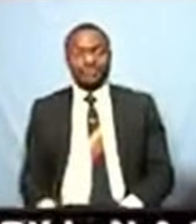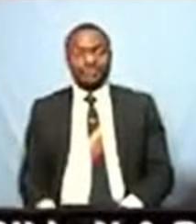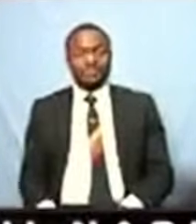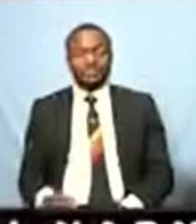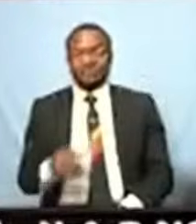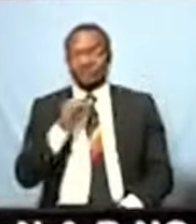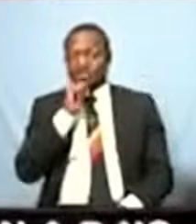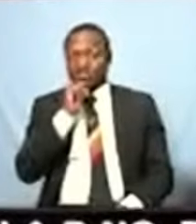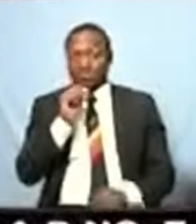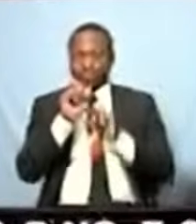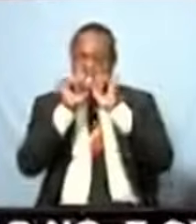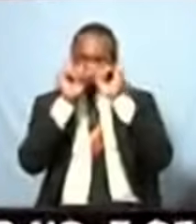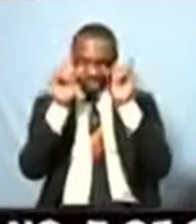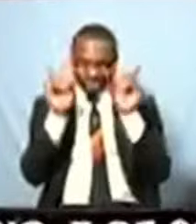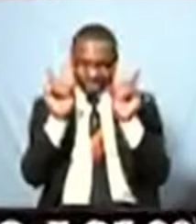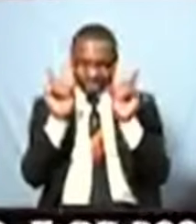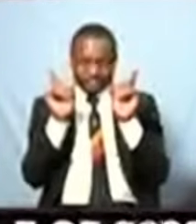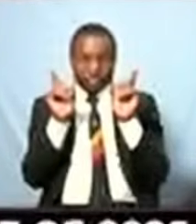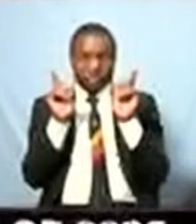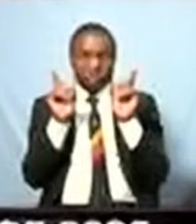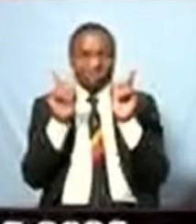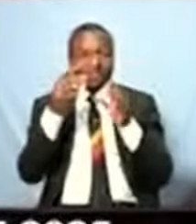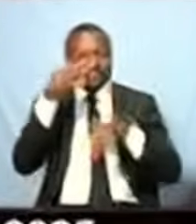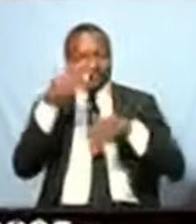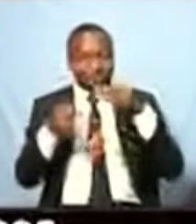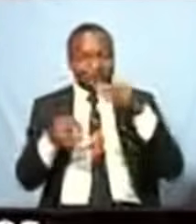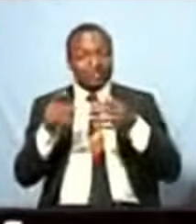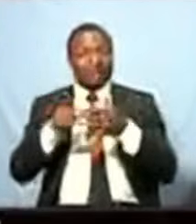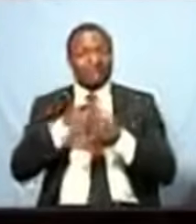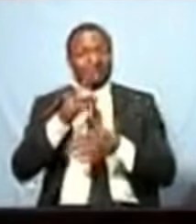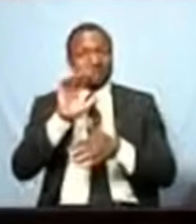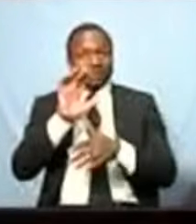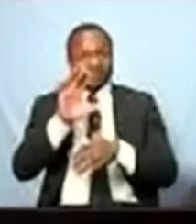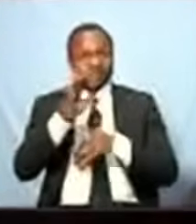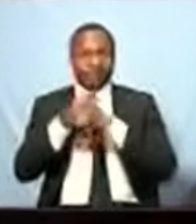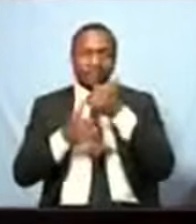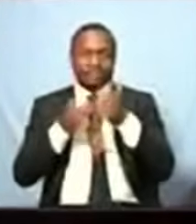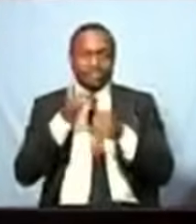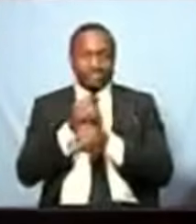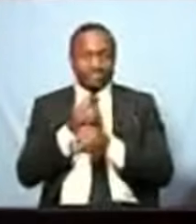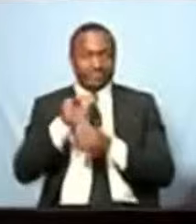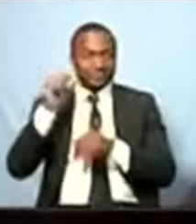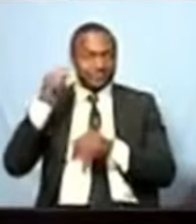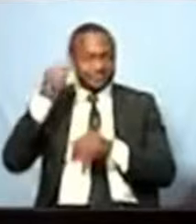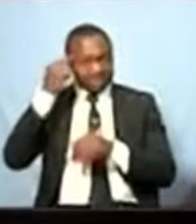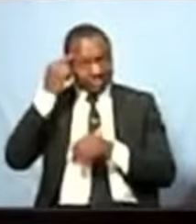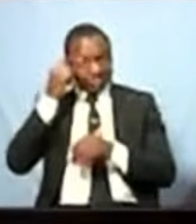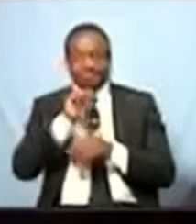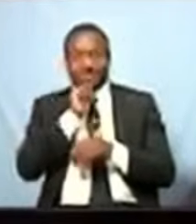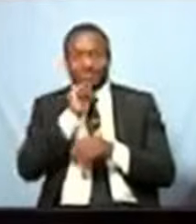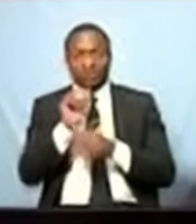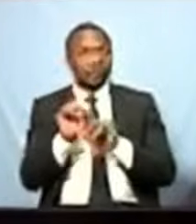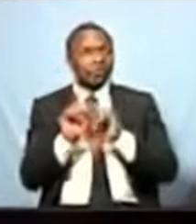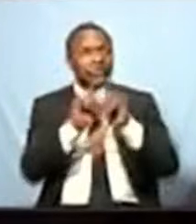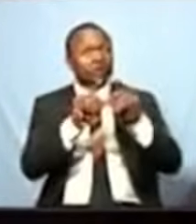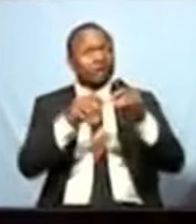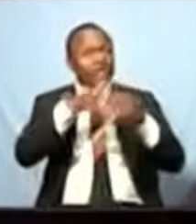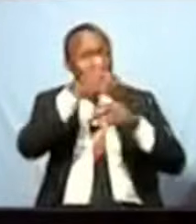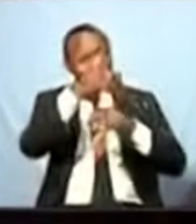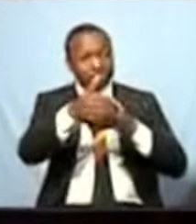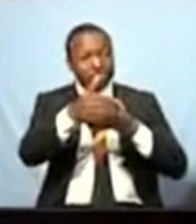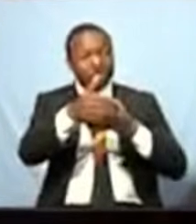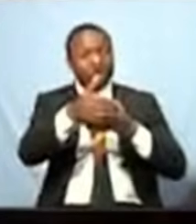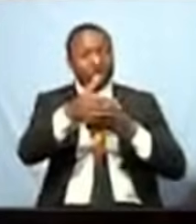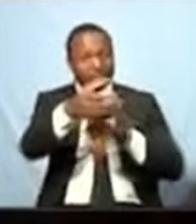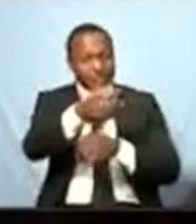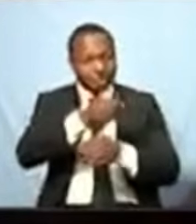I will not be surprised if in the next 5 years the government will not go out there and